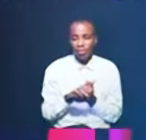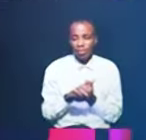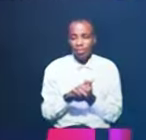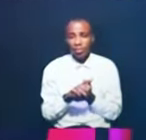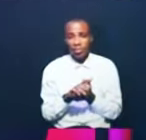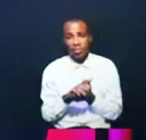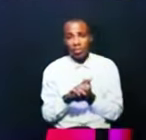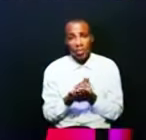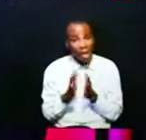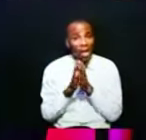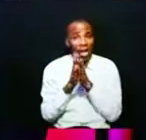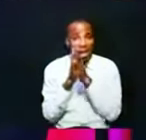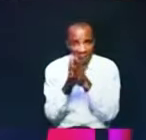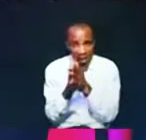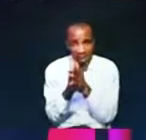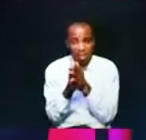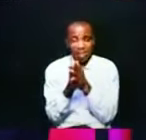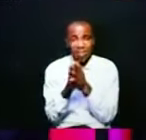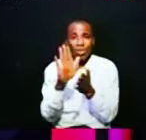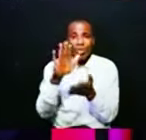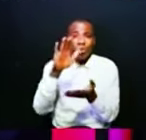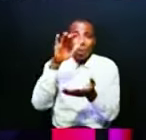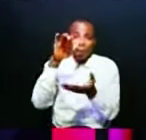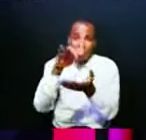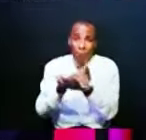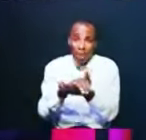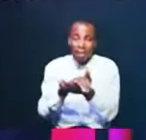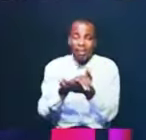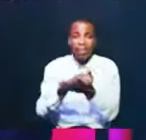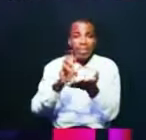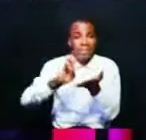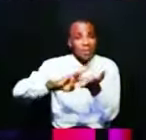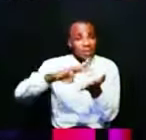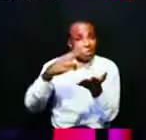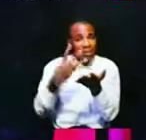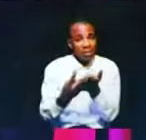is your marriage a witness